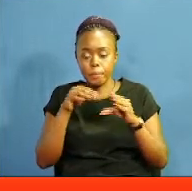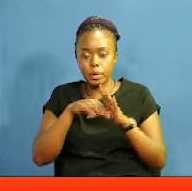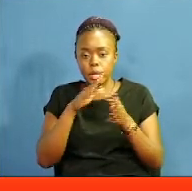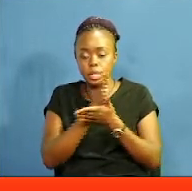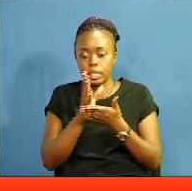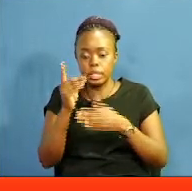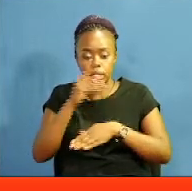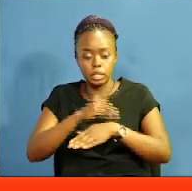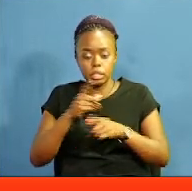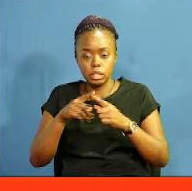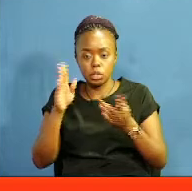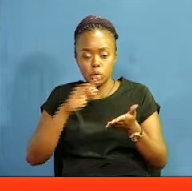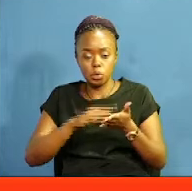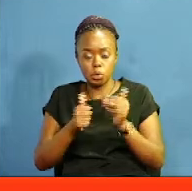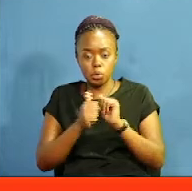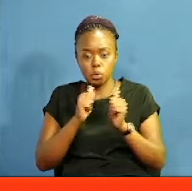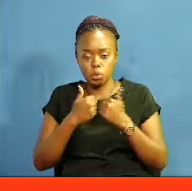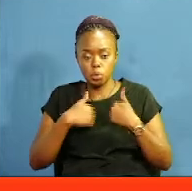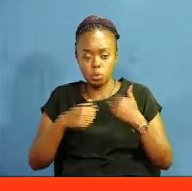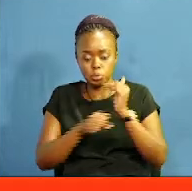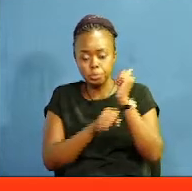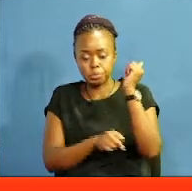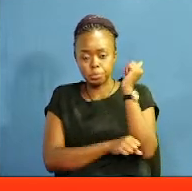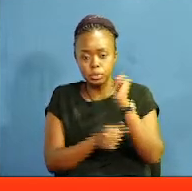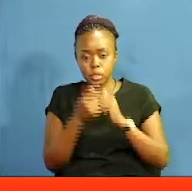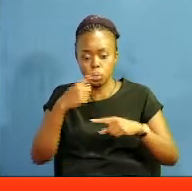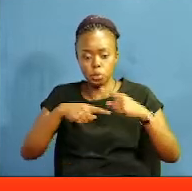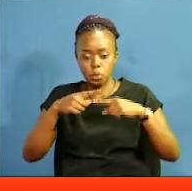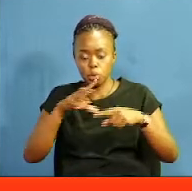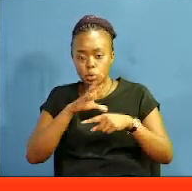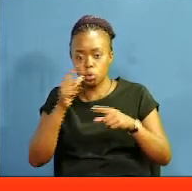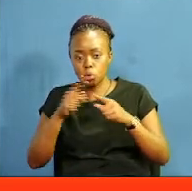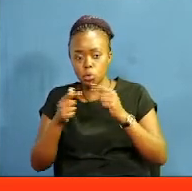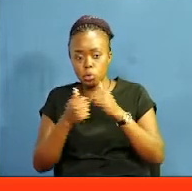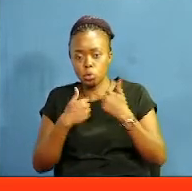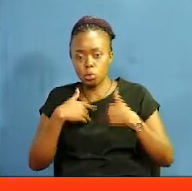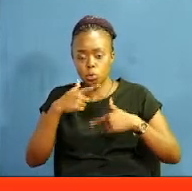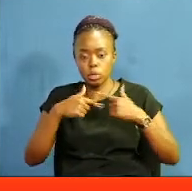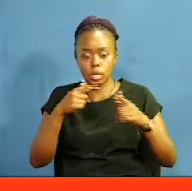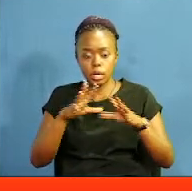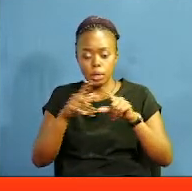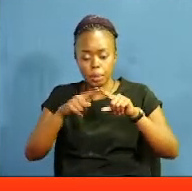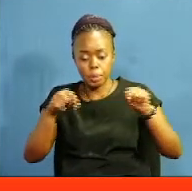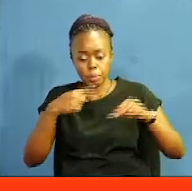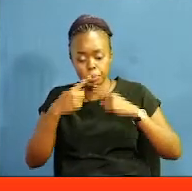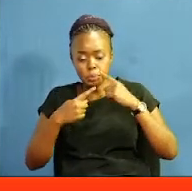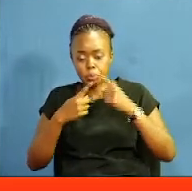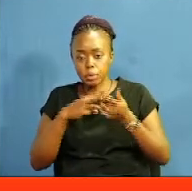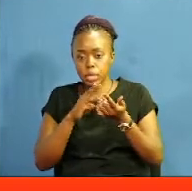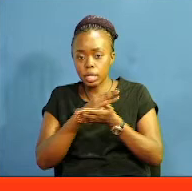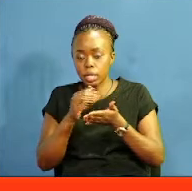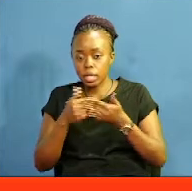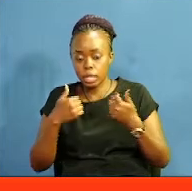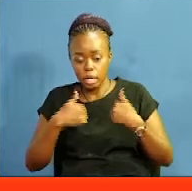some days to come. So he's trying to have supporters so that when he goes to the negotiation table, he can tell them that I have